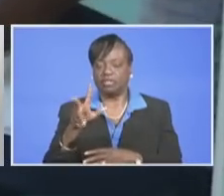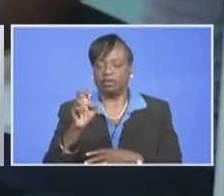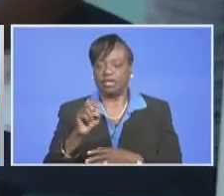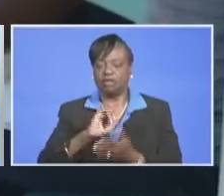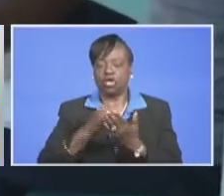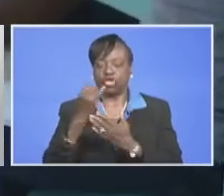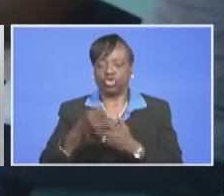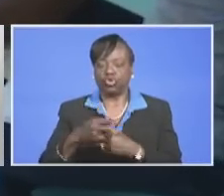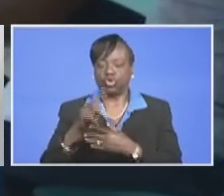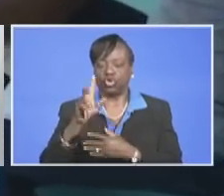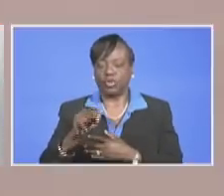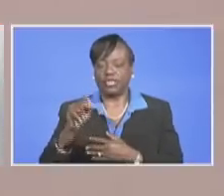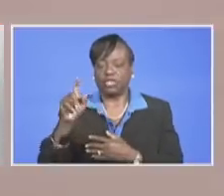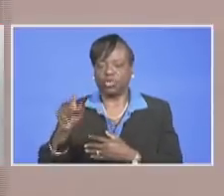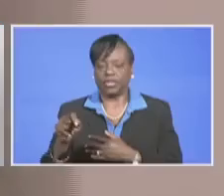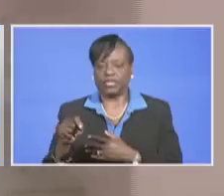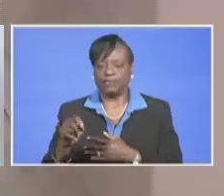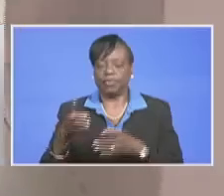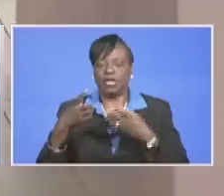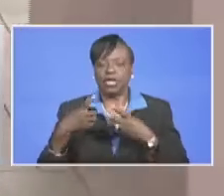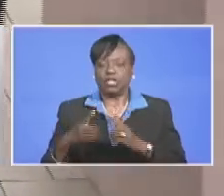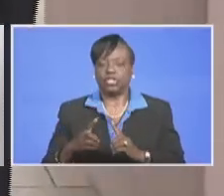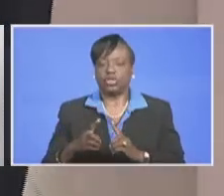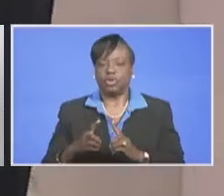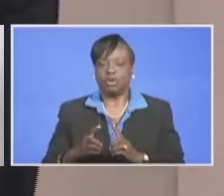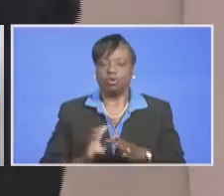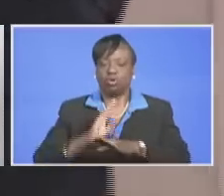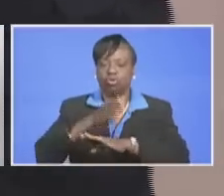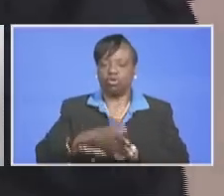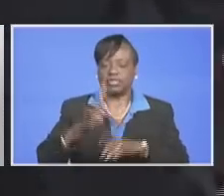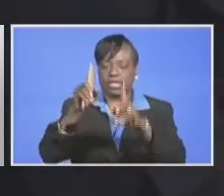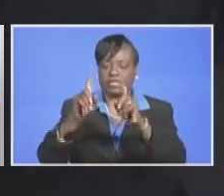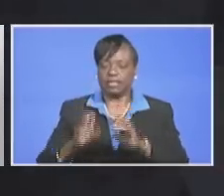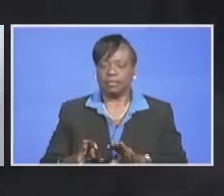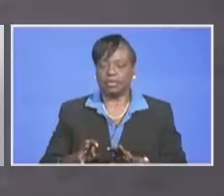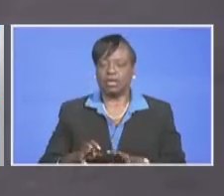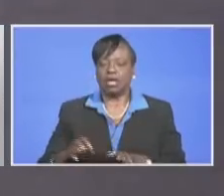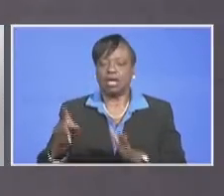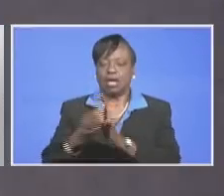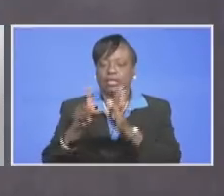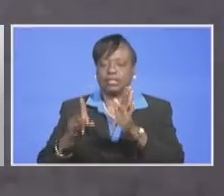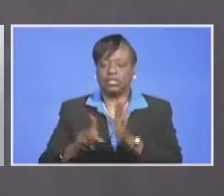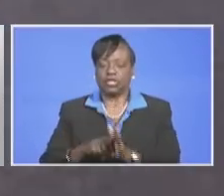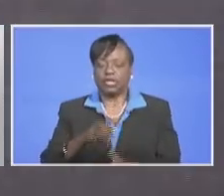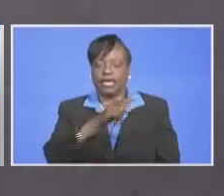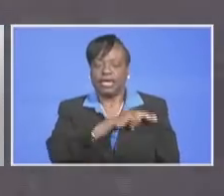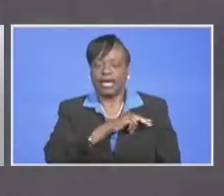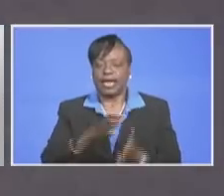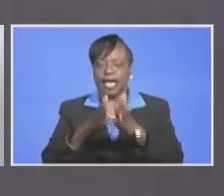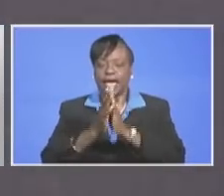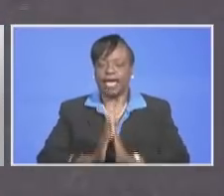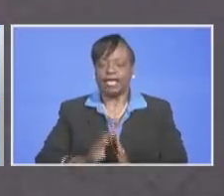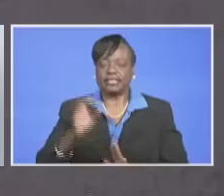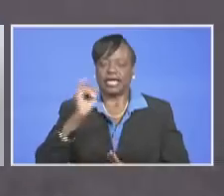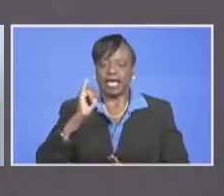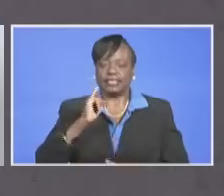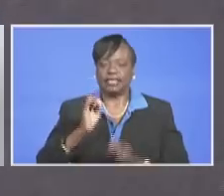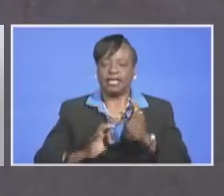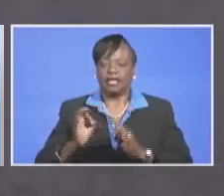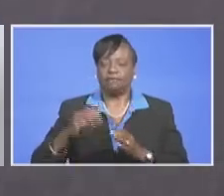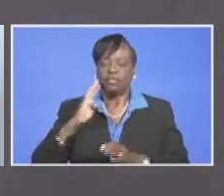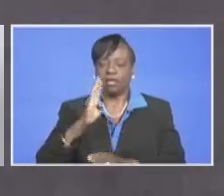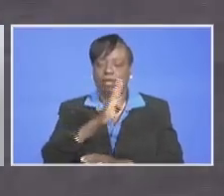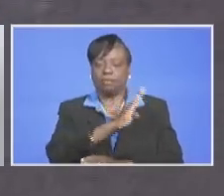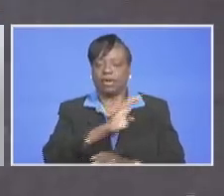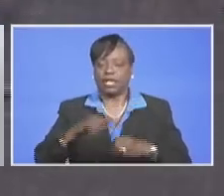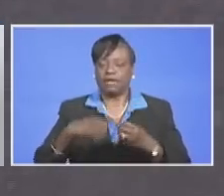June 2020. During further cross-examination, Attorney Knight asked Isaacs if the board provides a resolution. Isaacs